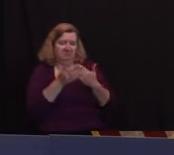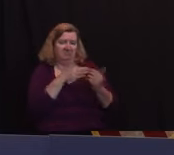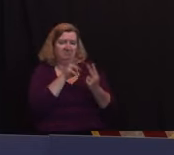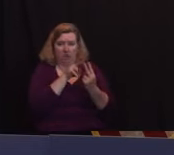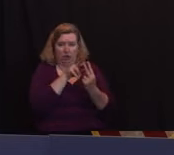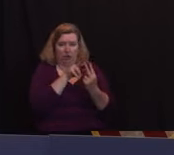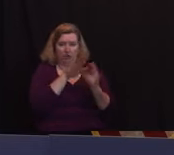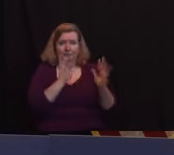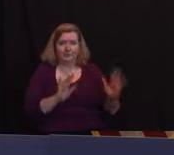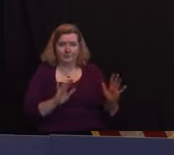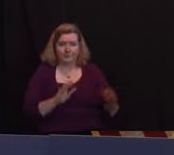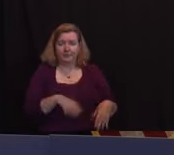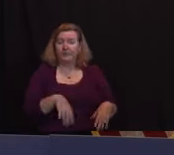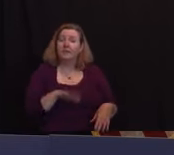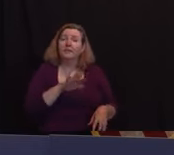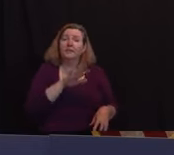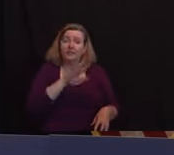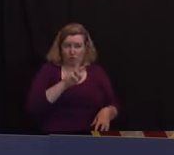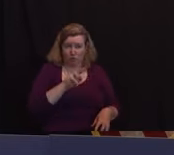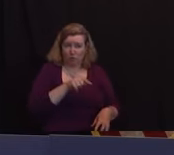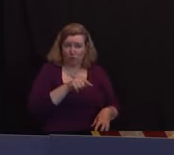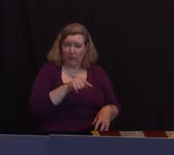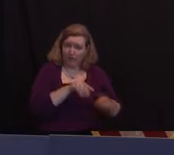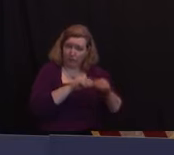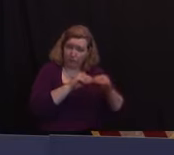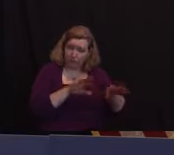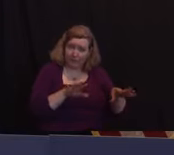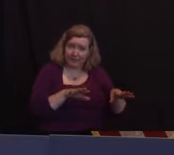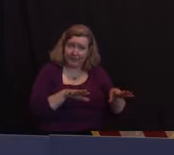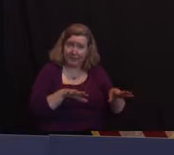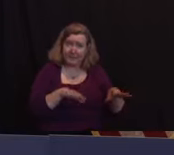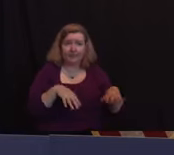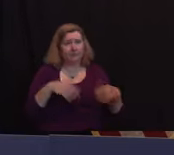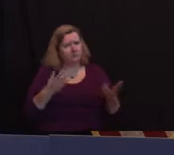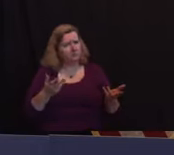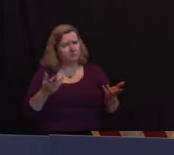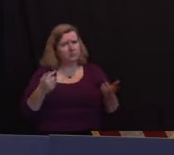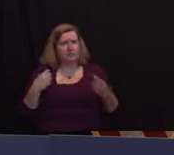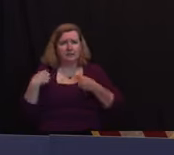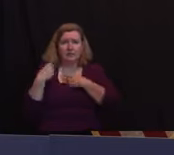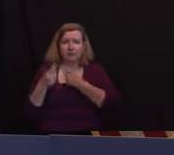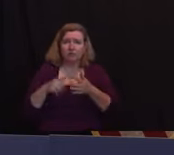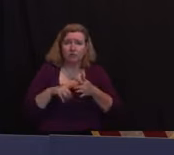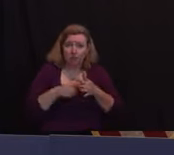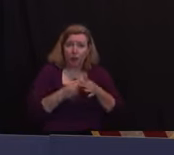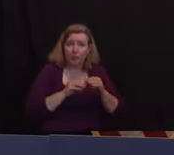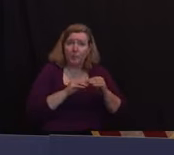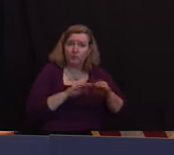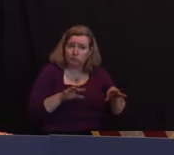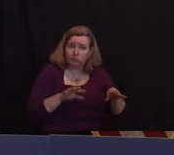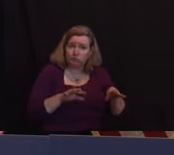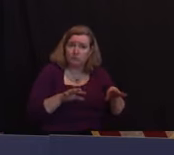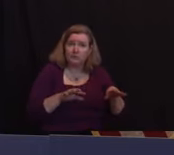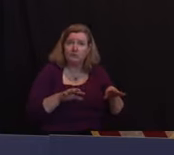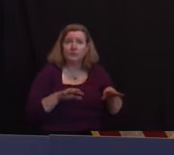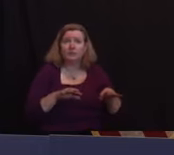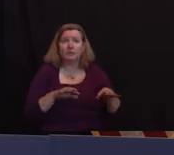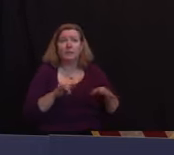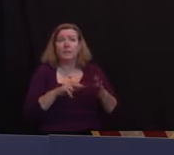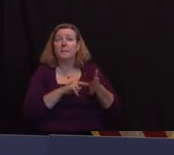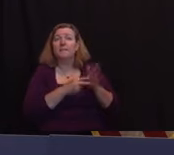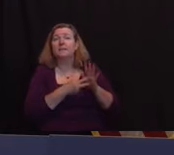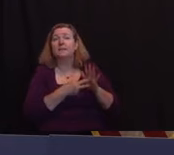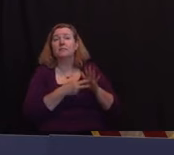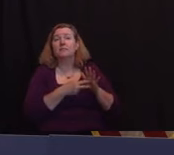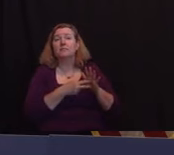that are in active outbreak, since the beginning of their active outbreak, which could be 3 or 4 months ago,